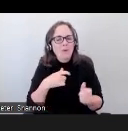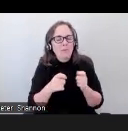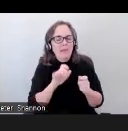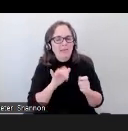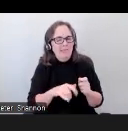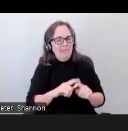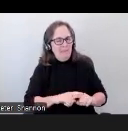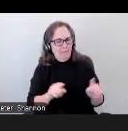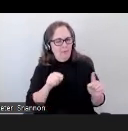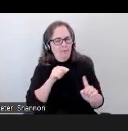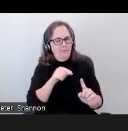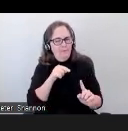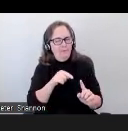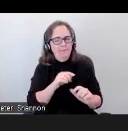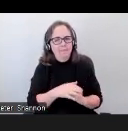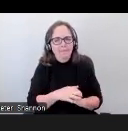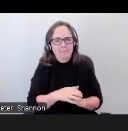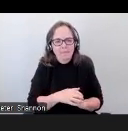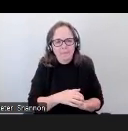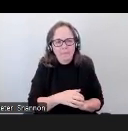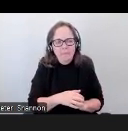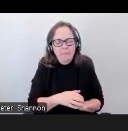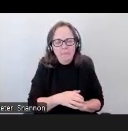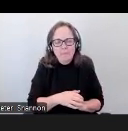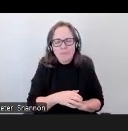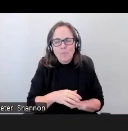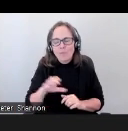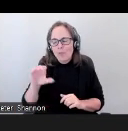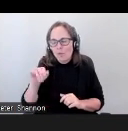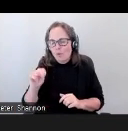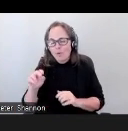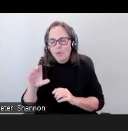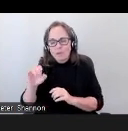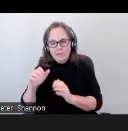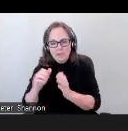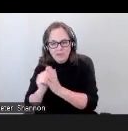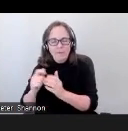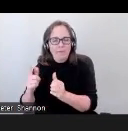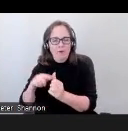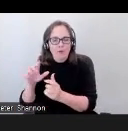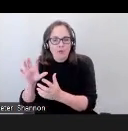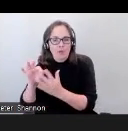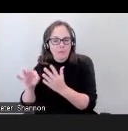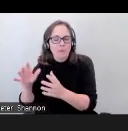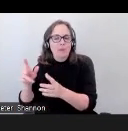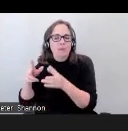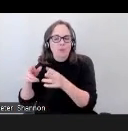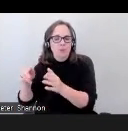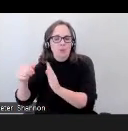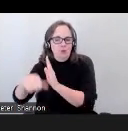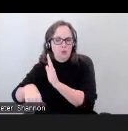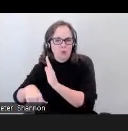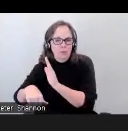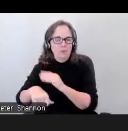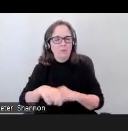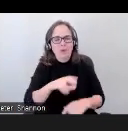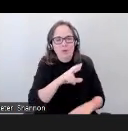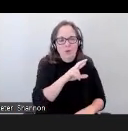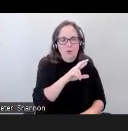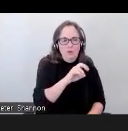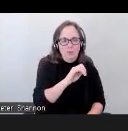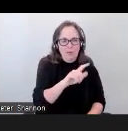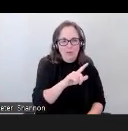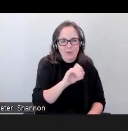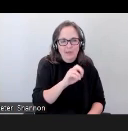cancer differently than colon cancer, where surgery is usually the first option in colon cancer. In rectal cancer,